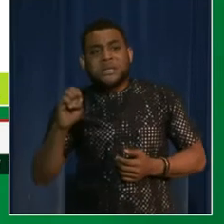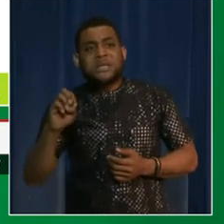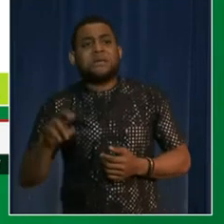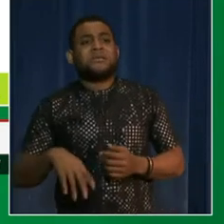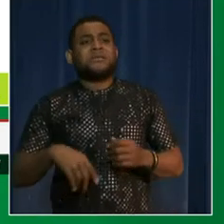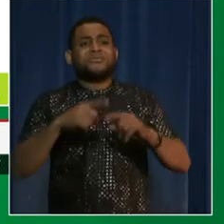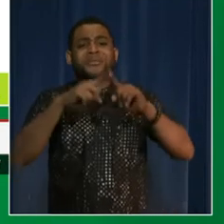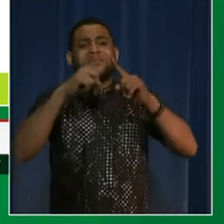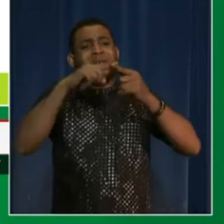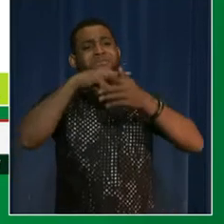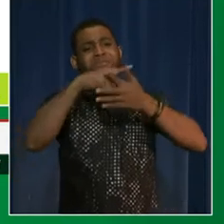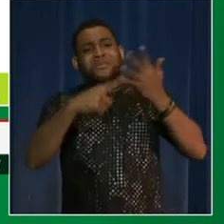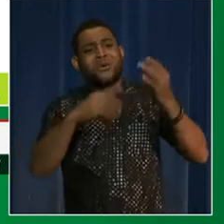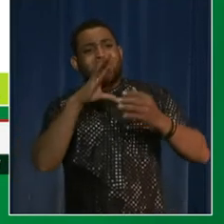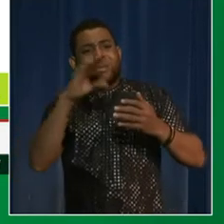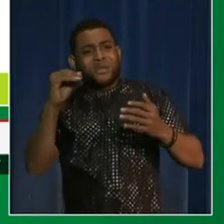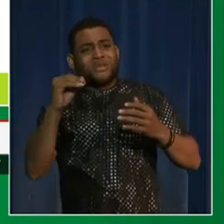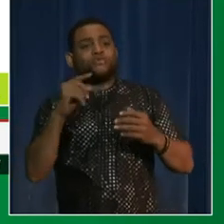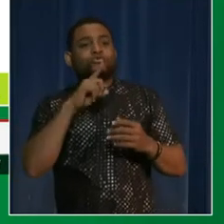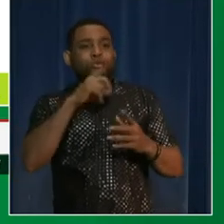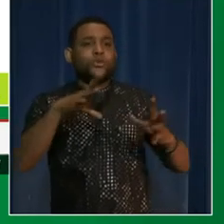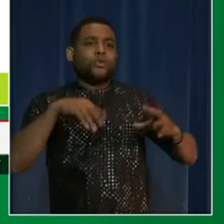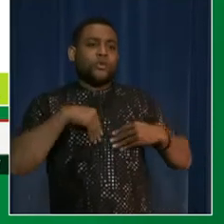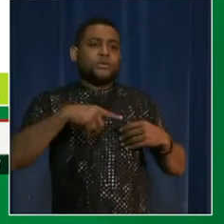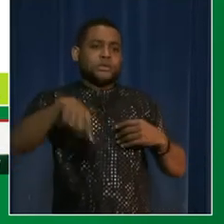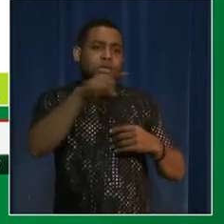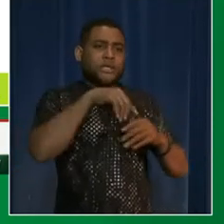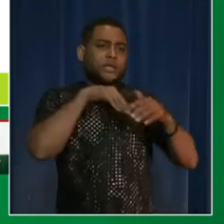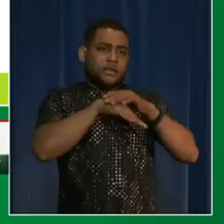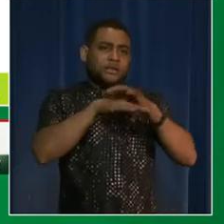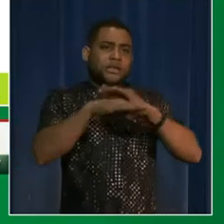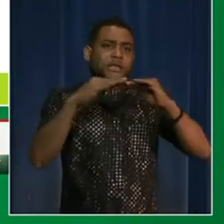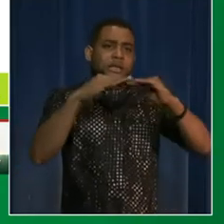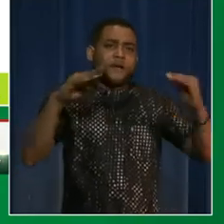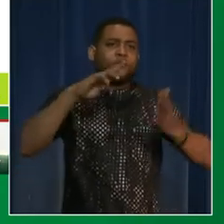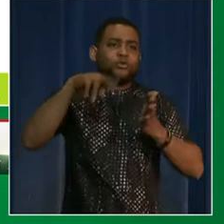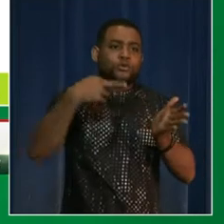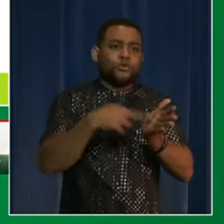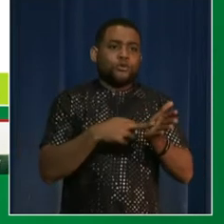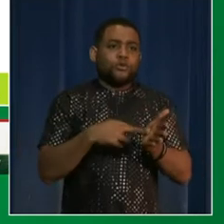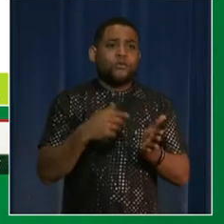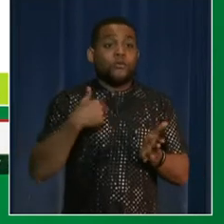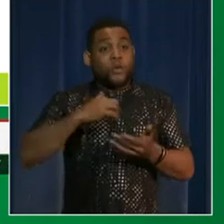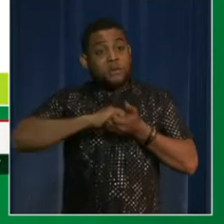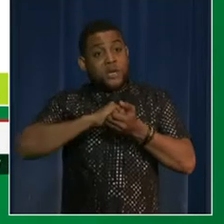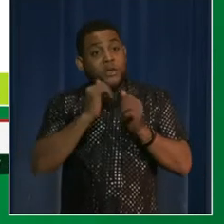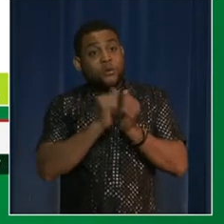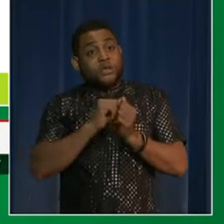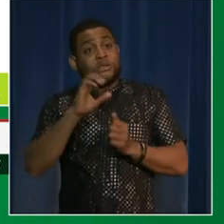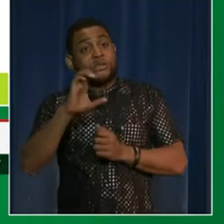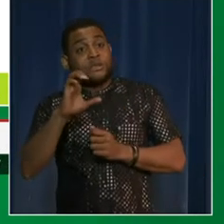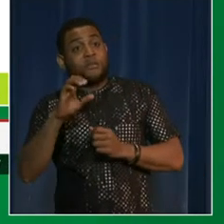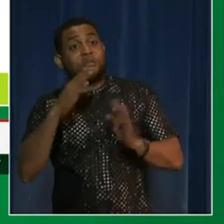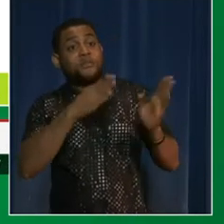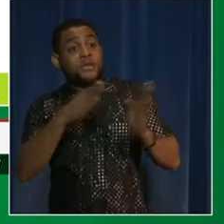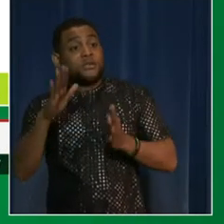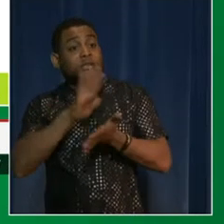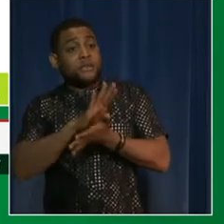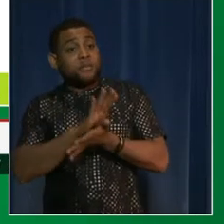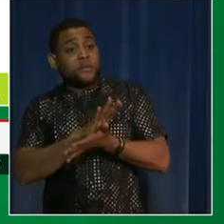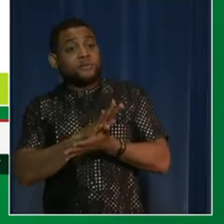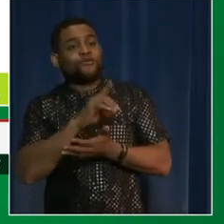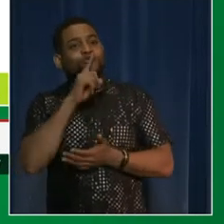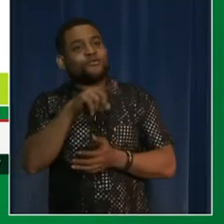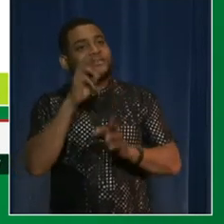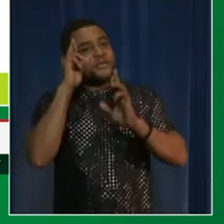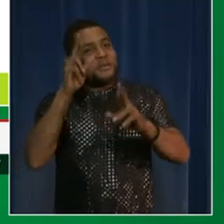for entry-level roles. So we are so thrilled to partner with CCP Academy. They're such a well-respected community partner who have a proven